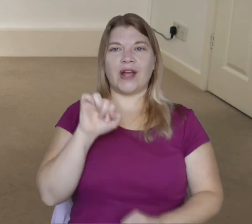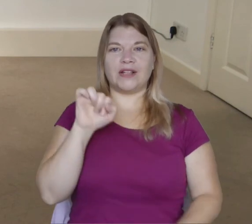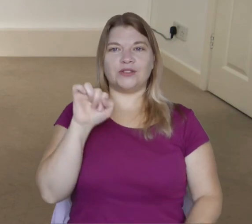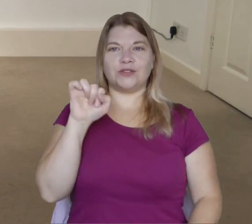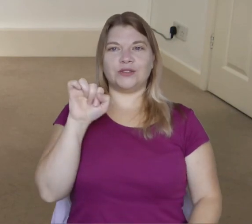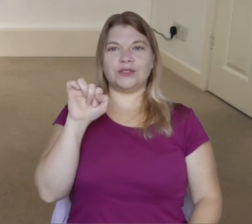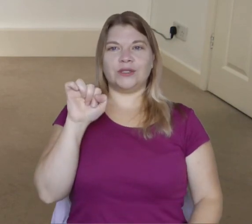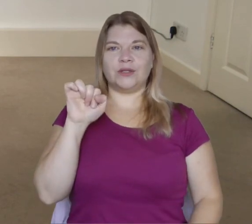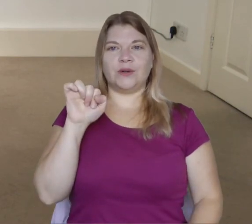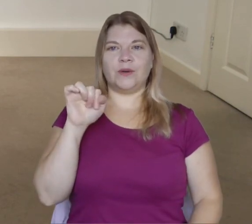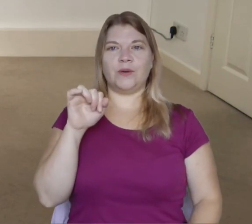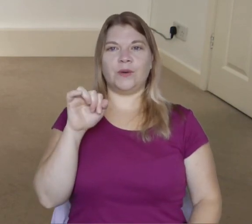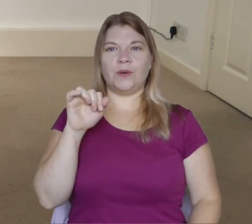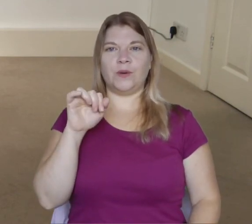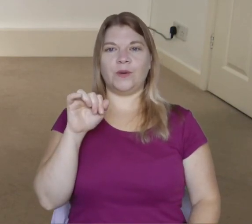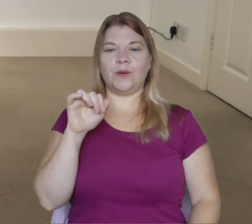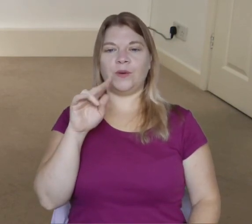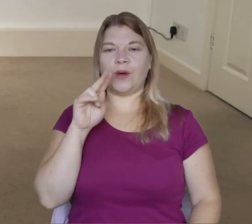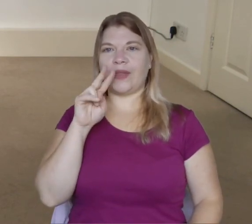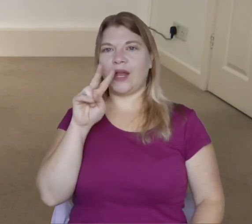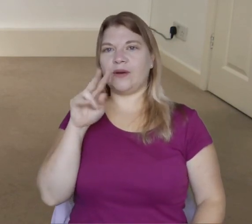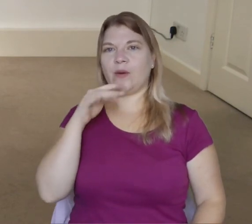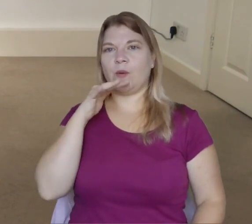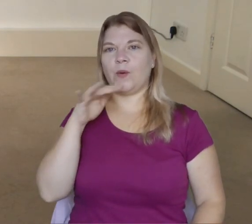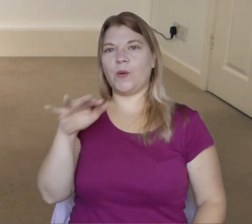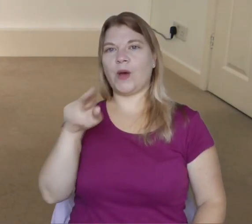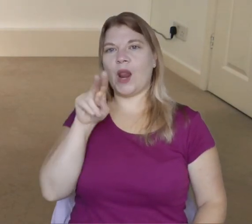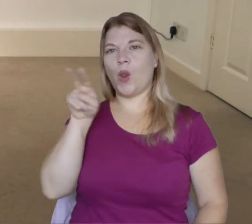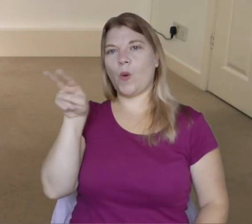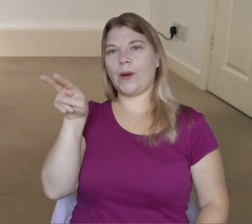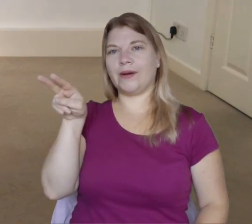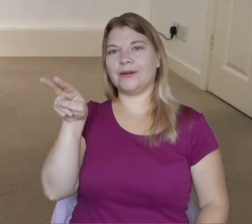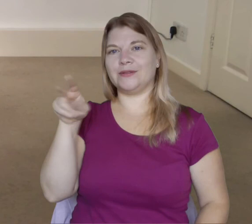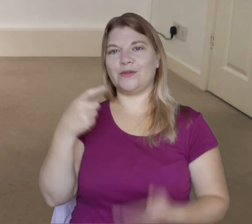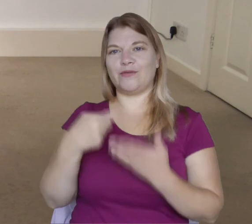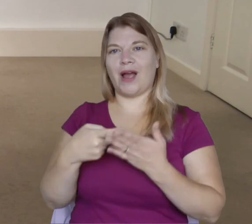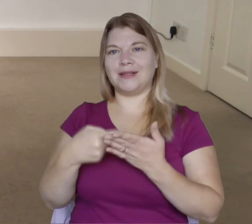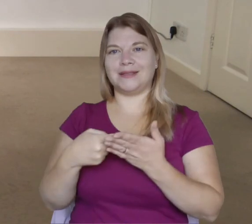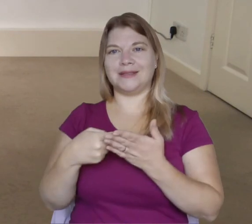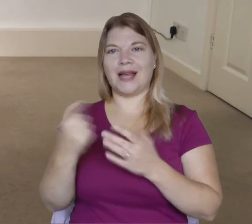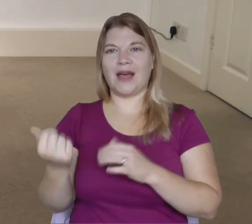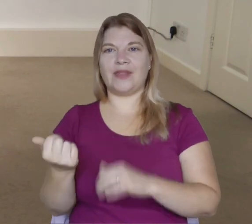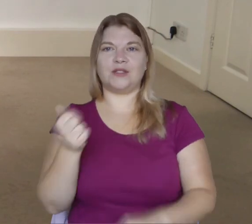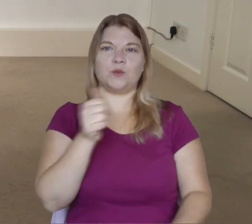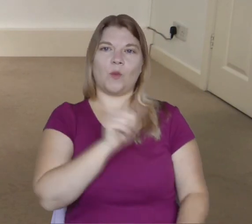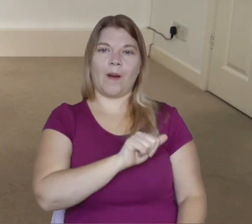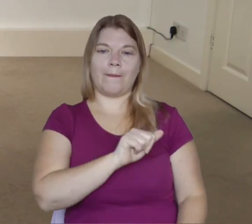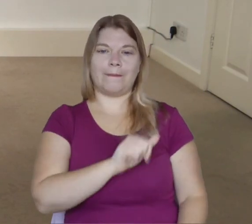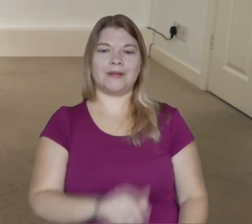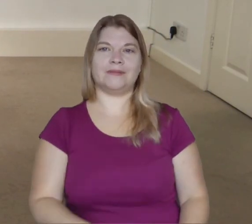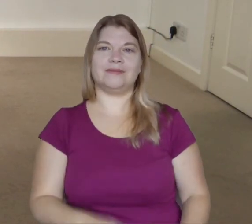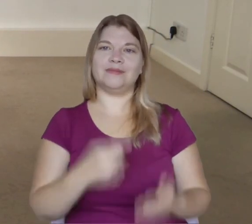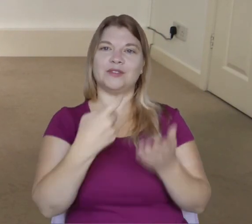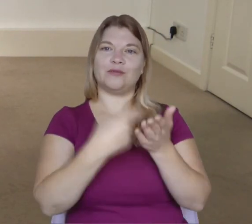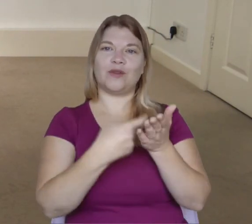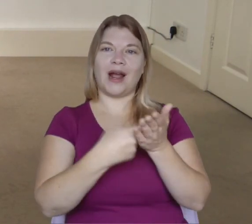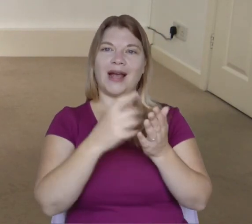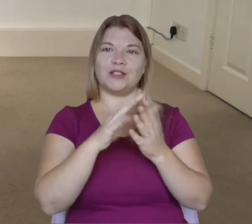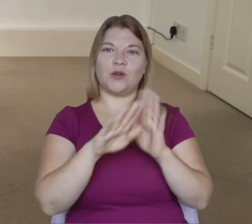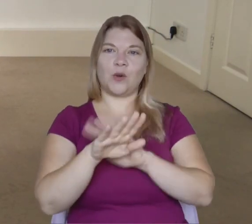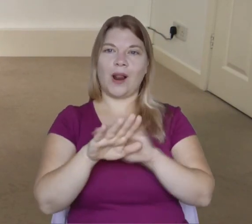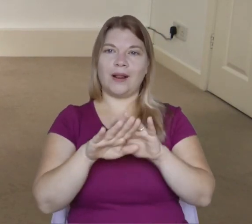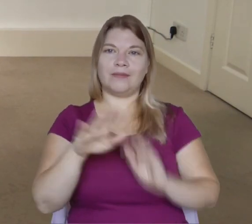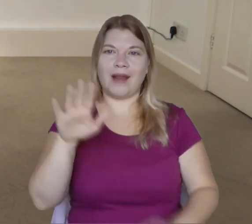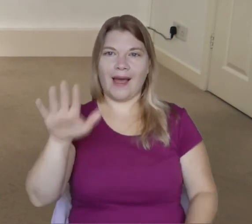spine. Breathe out, looking over that right shoulder. And then swapping over, so placing the right hand on